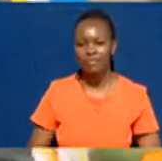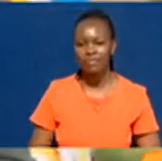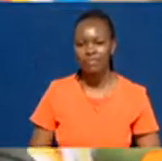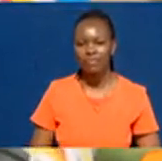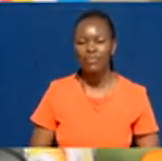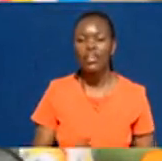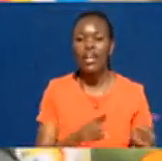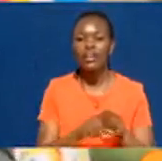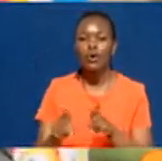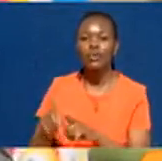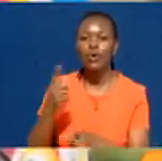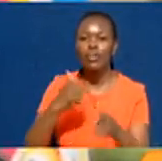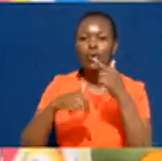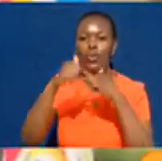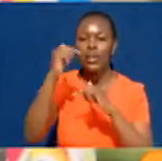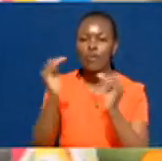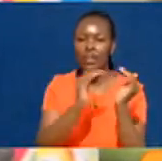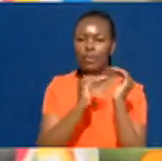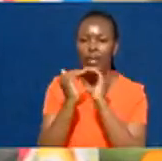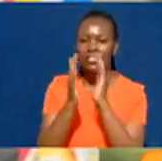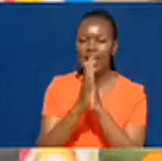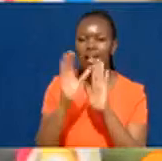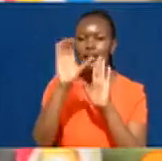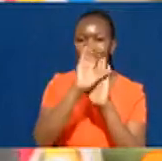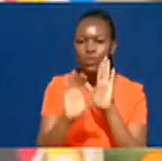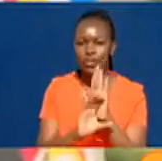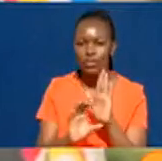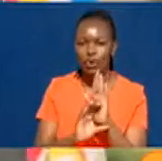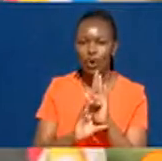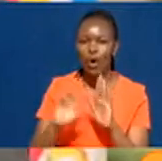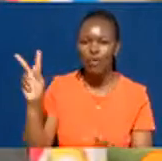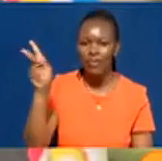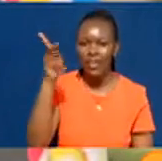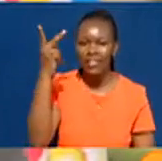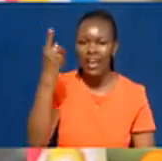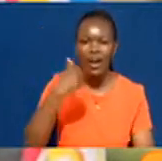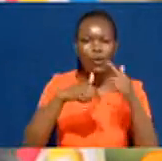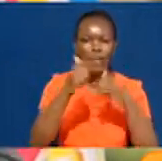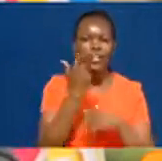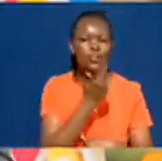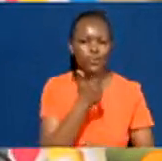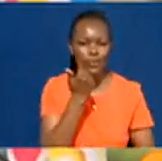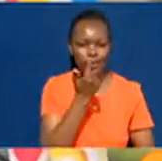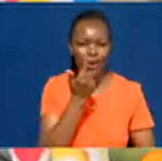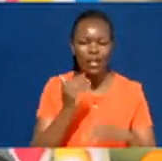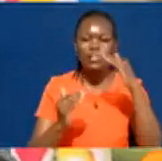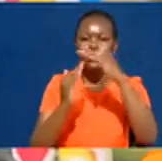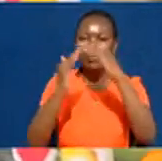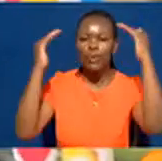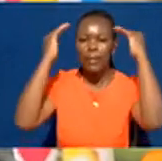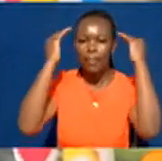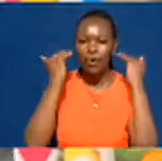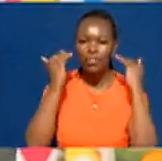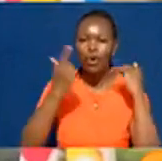And the hero of our democracy and the rule of law and constitutionalism is our judiciary.